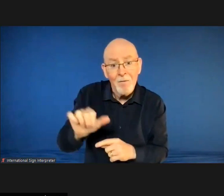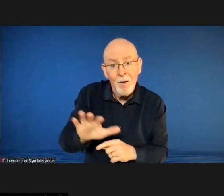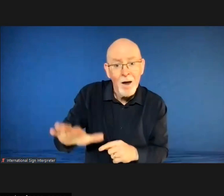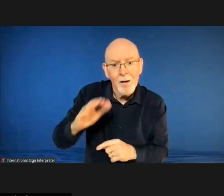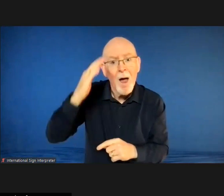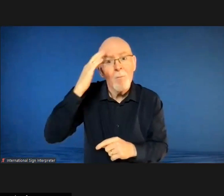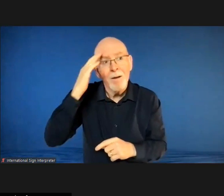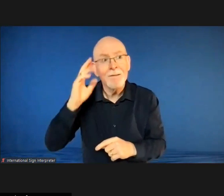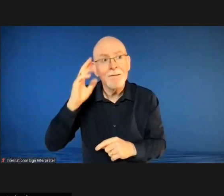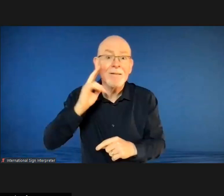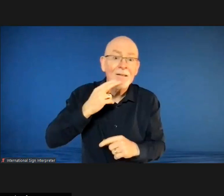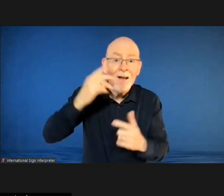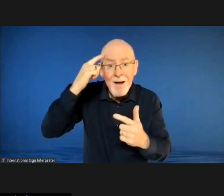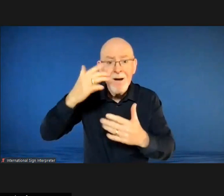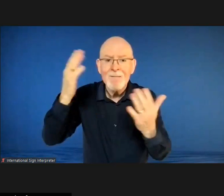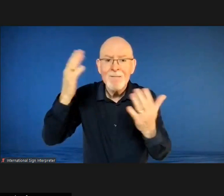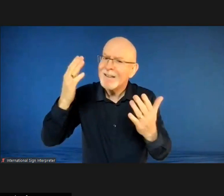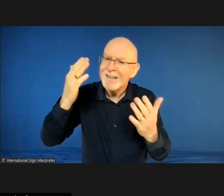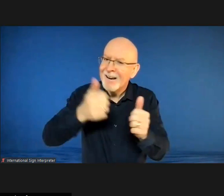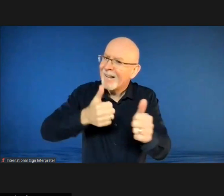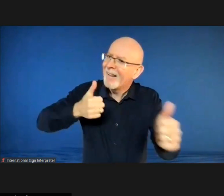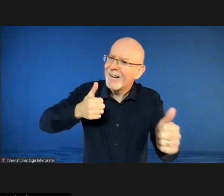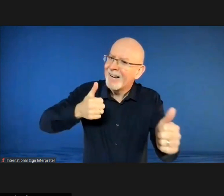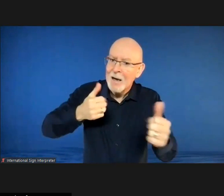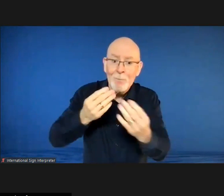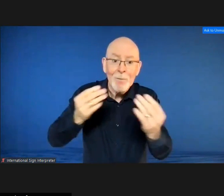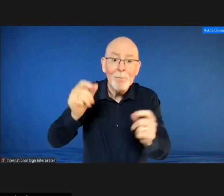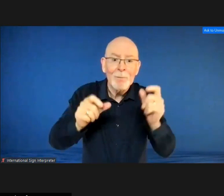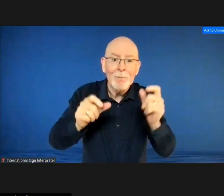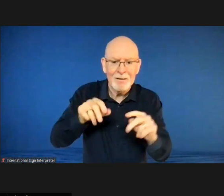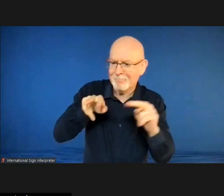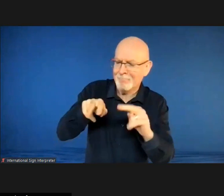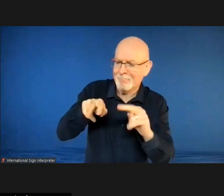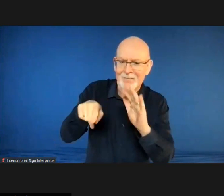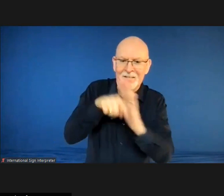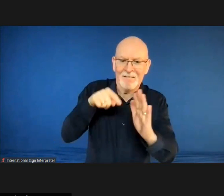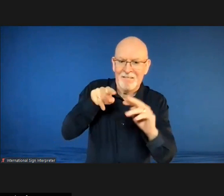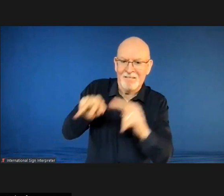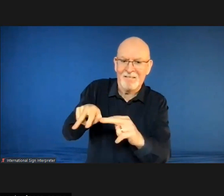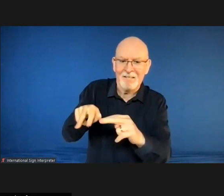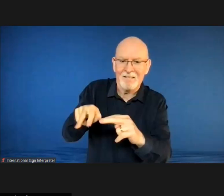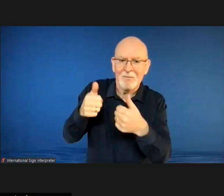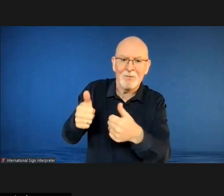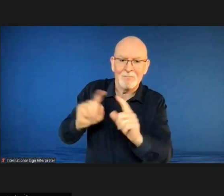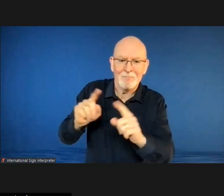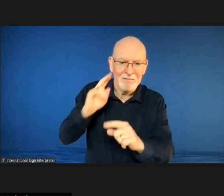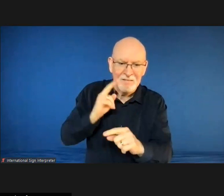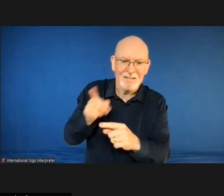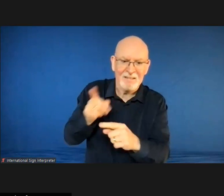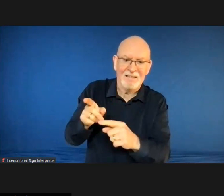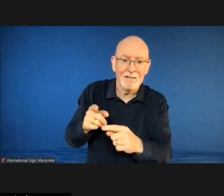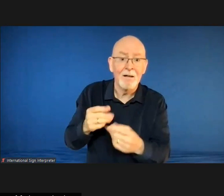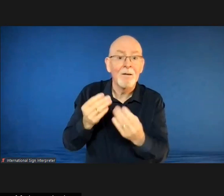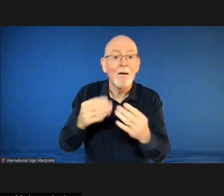have separated from their wives. And the reason is they accuse them of conceiving a deaf child outside wedlock because they think